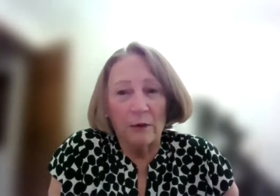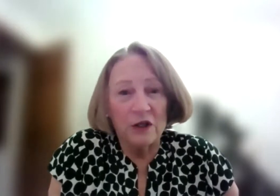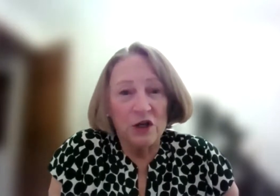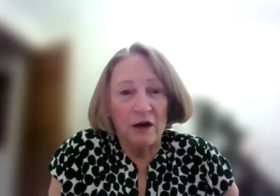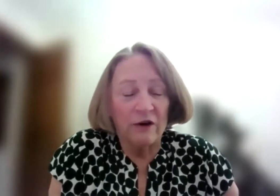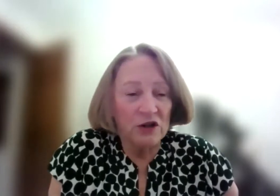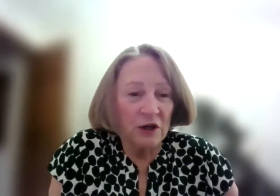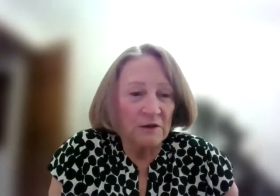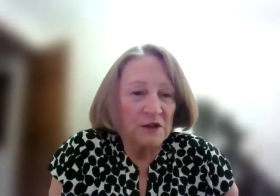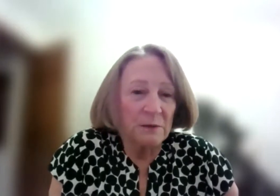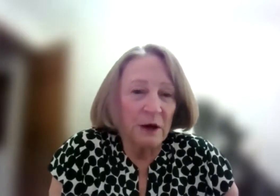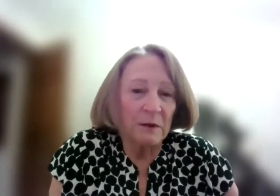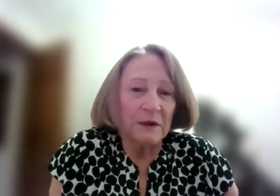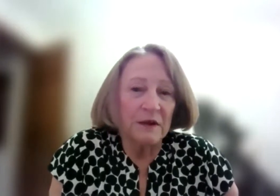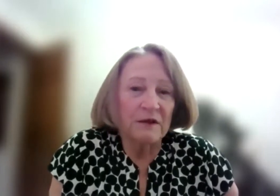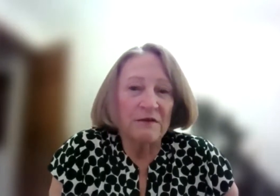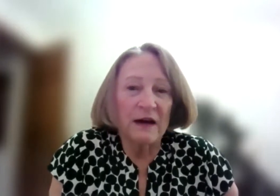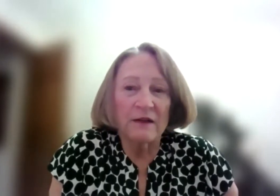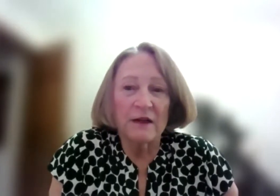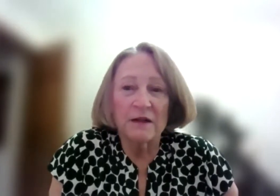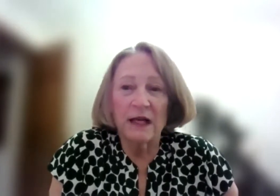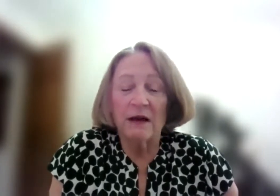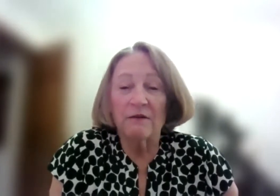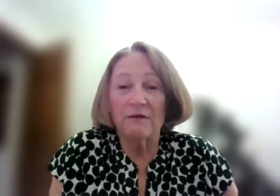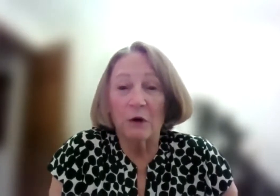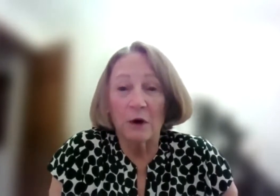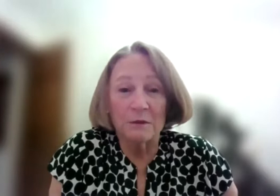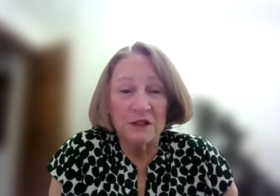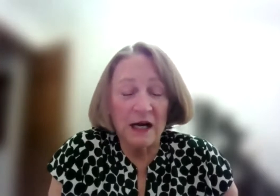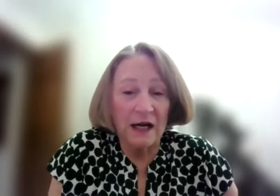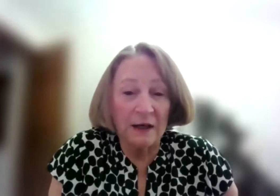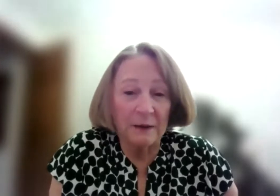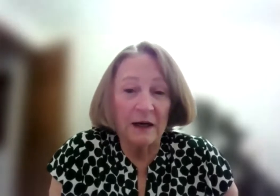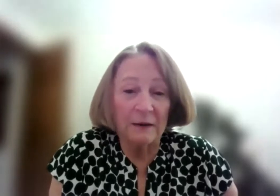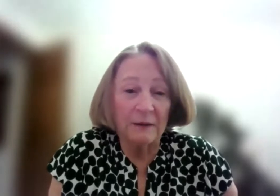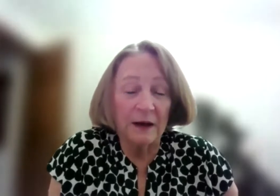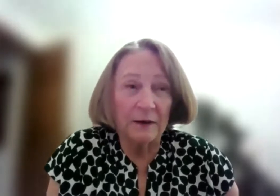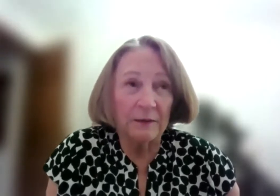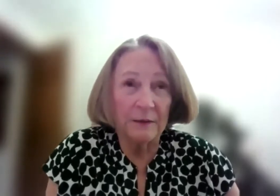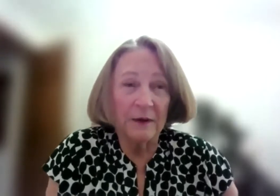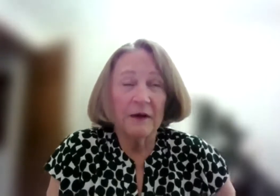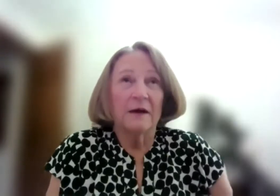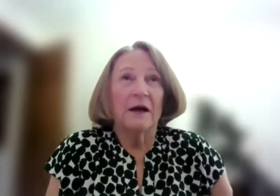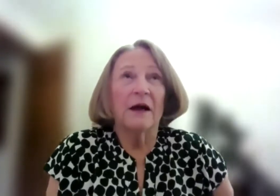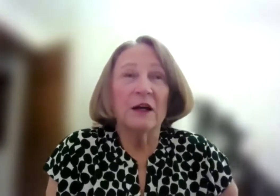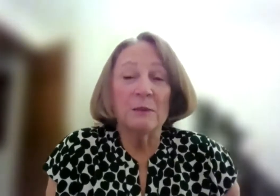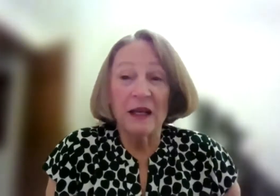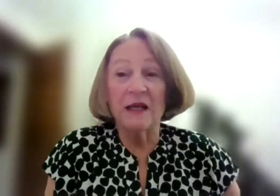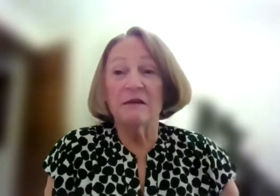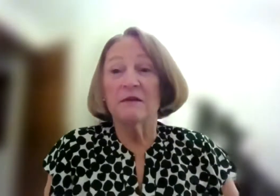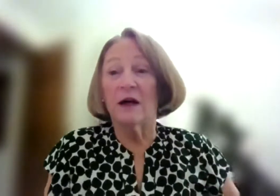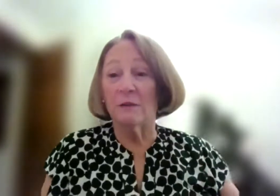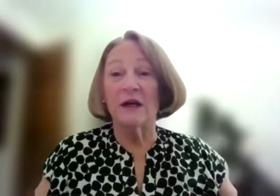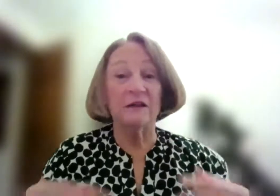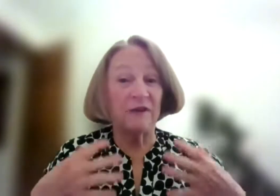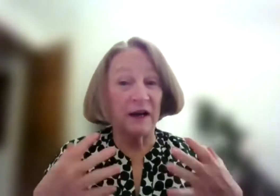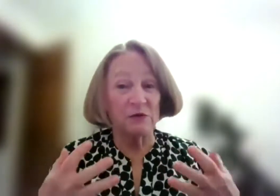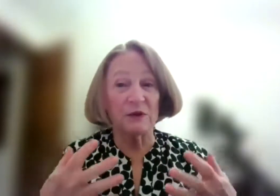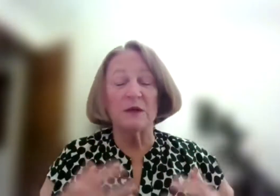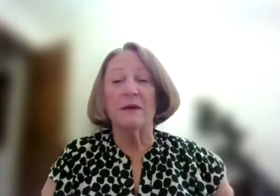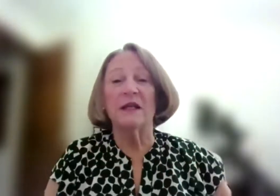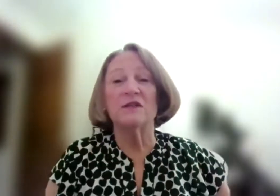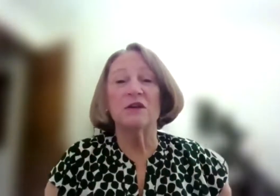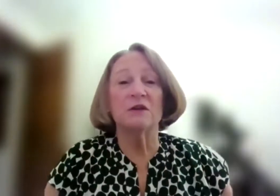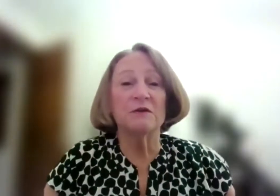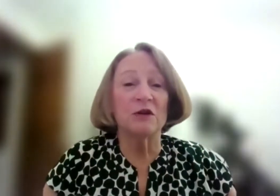community outreach of our sheriff's department. The fact that they have formed a committee, an